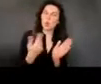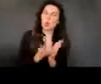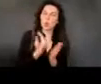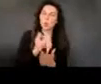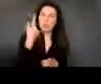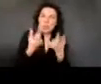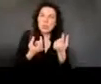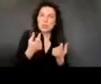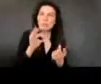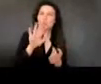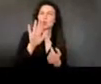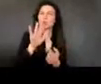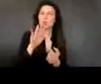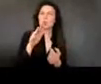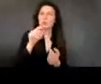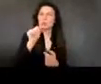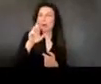your case studies?